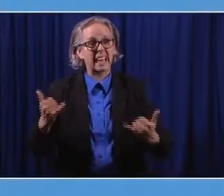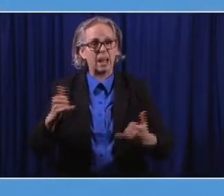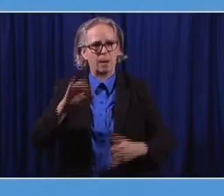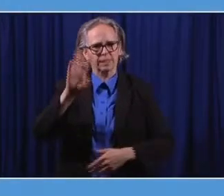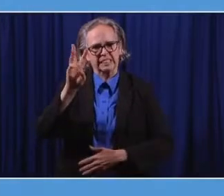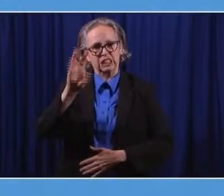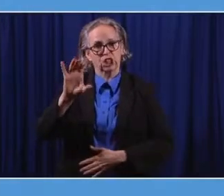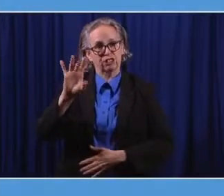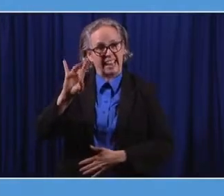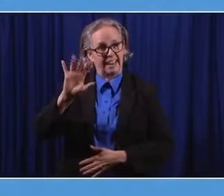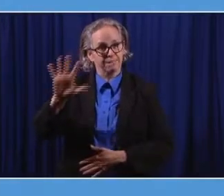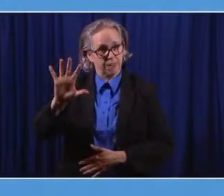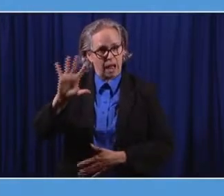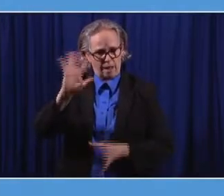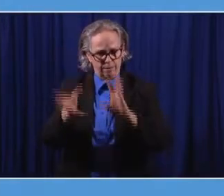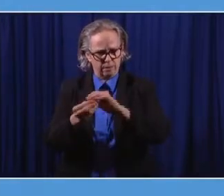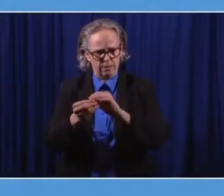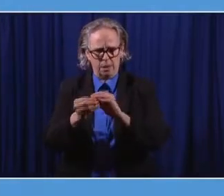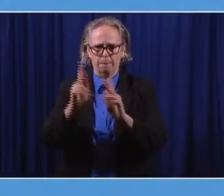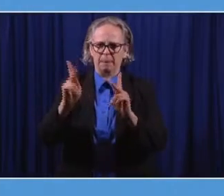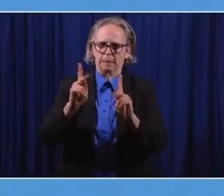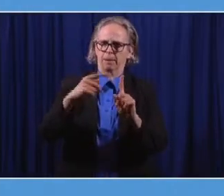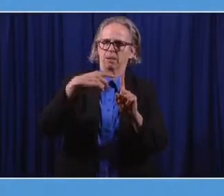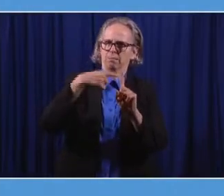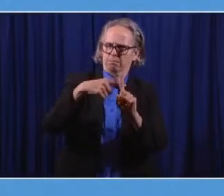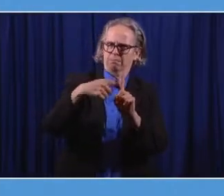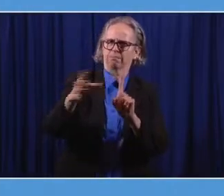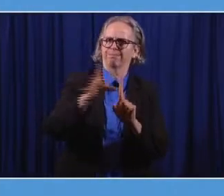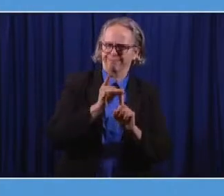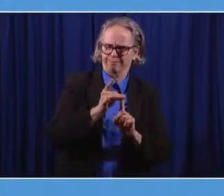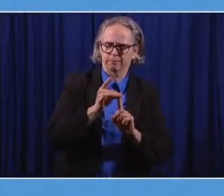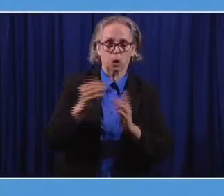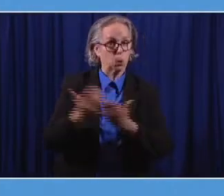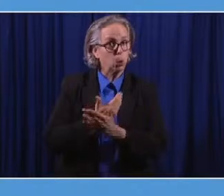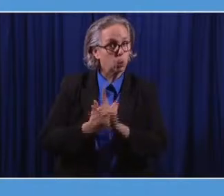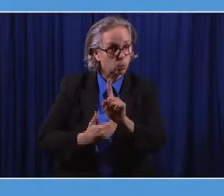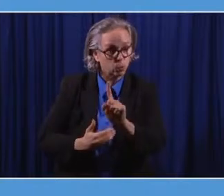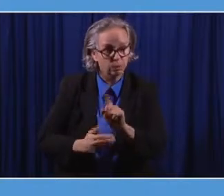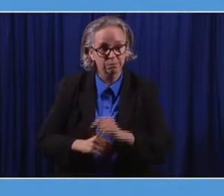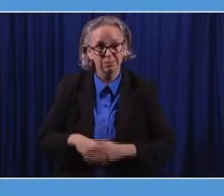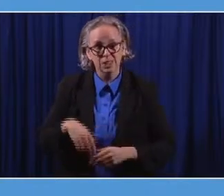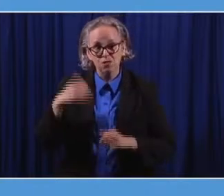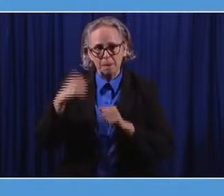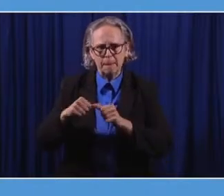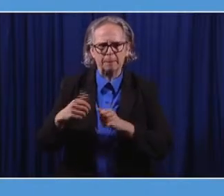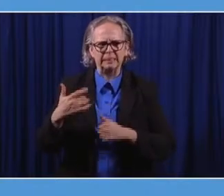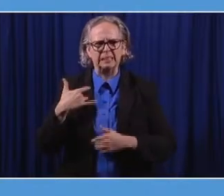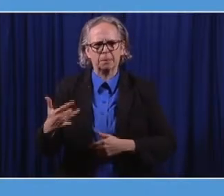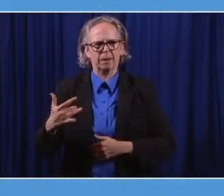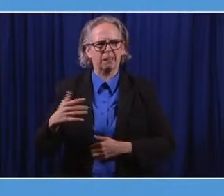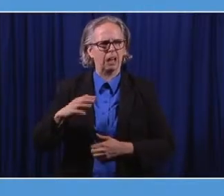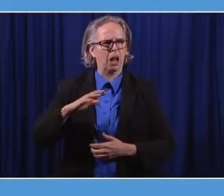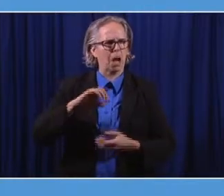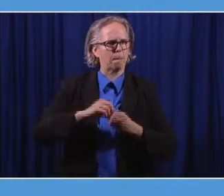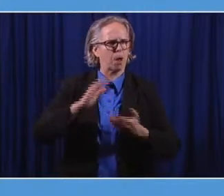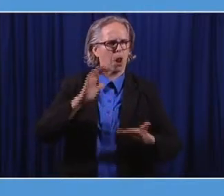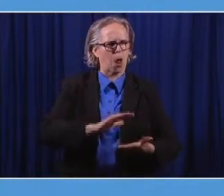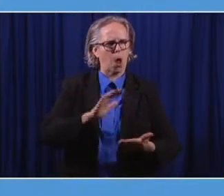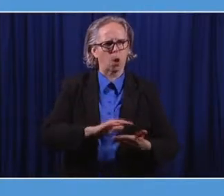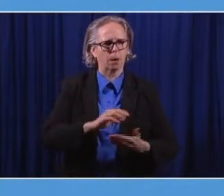685 new cases reported in Ohio. And again, we always get a little concerned if the numbers are